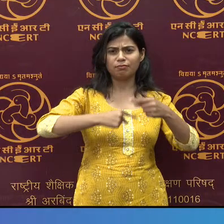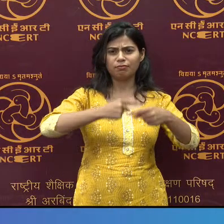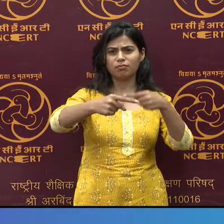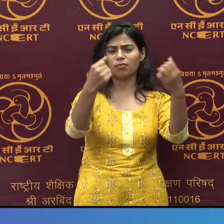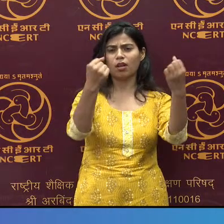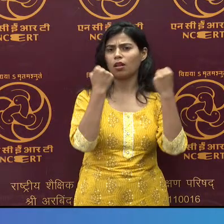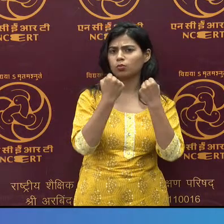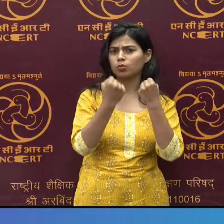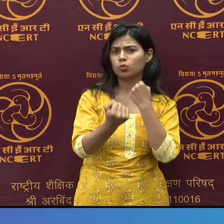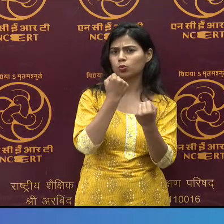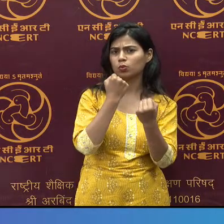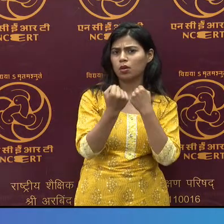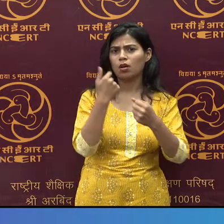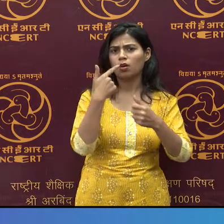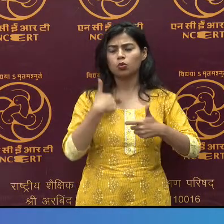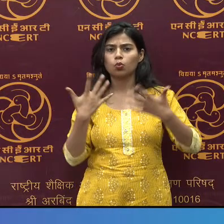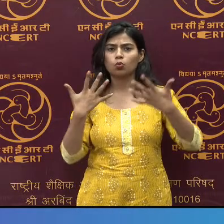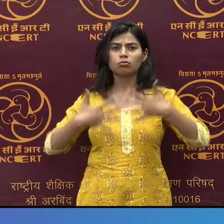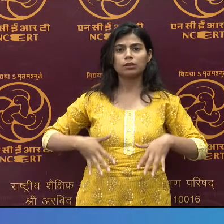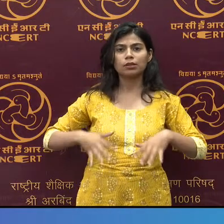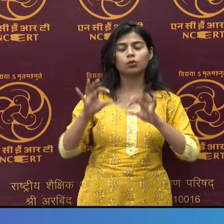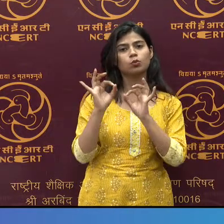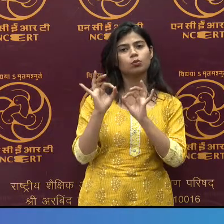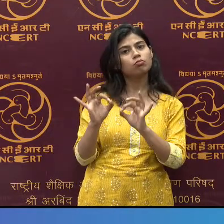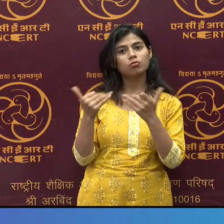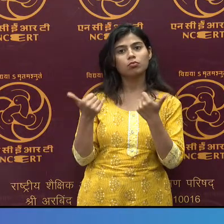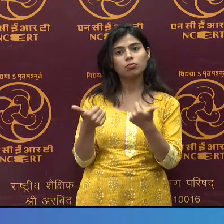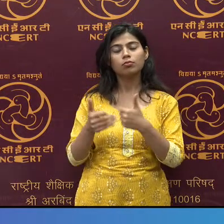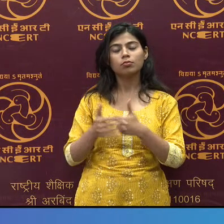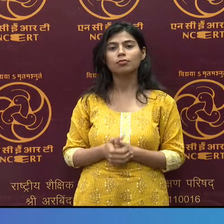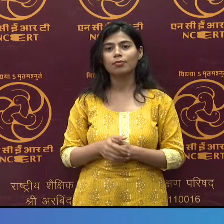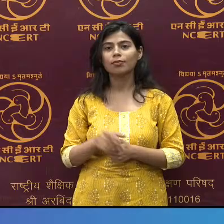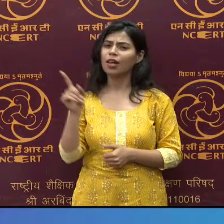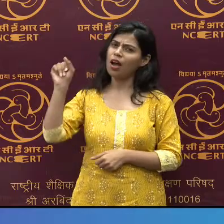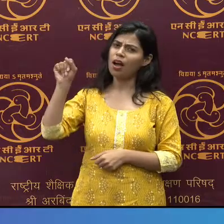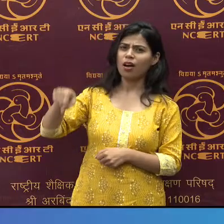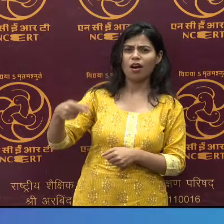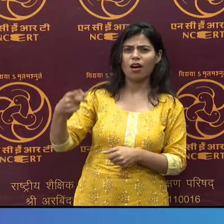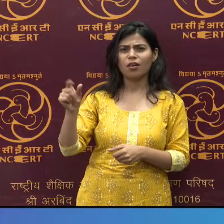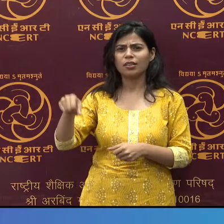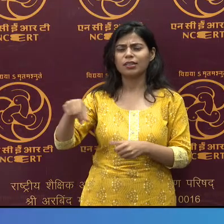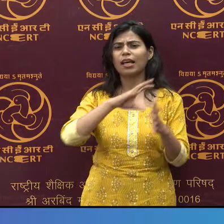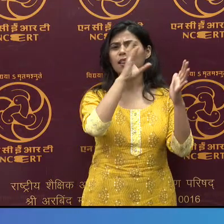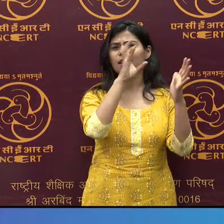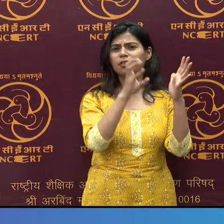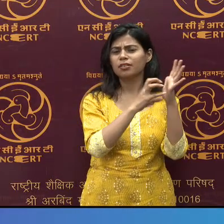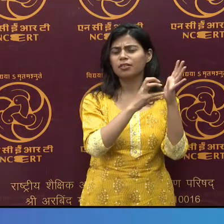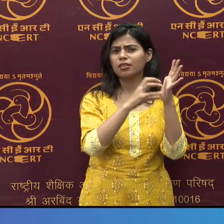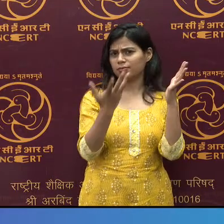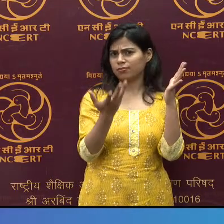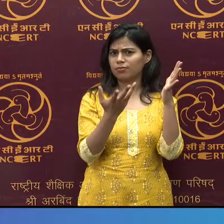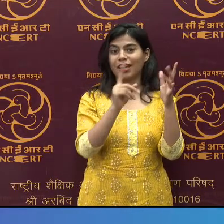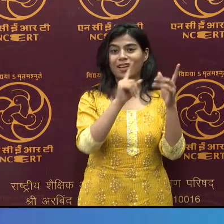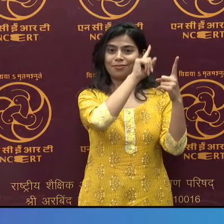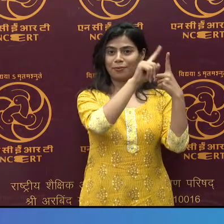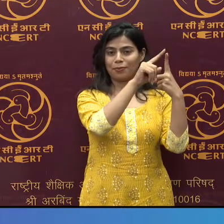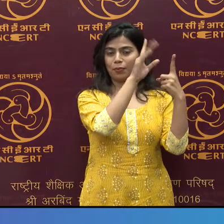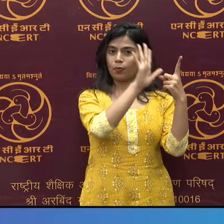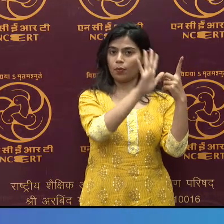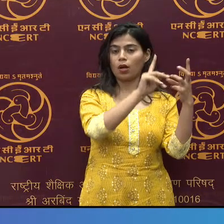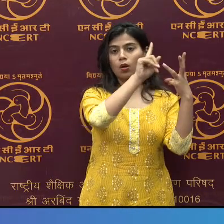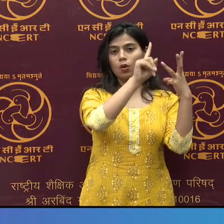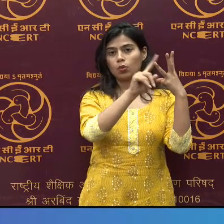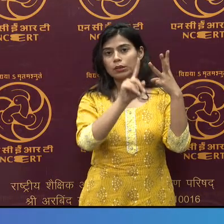in a while they can also have a cheat meal, isn't it? Yes, of course they can. So that will come in paragraph 3. Okay. But in paragraph